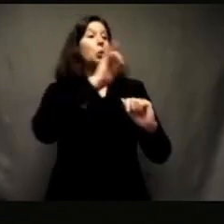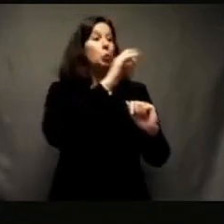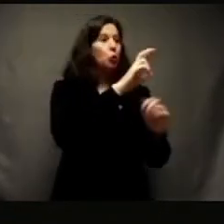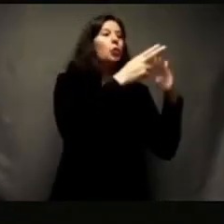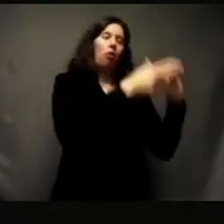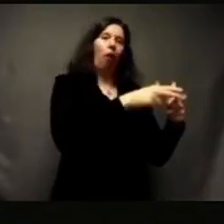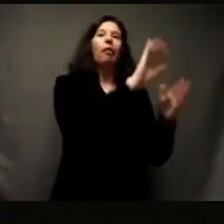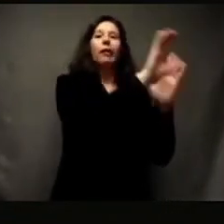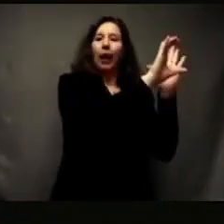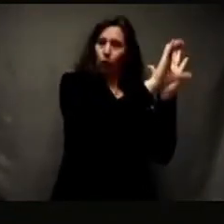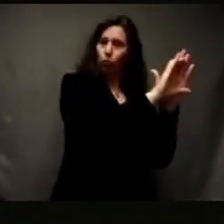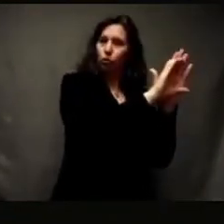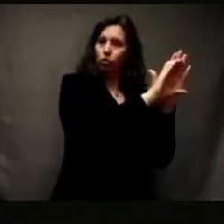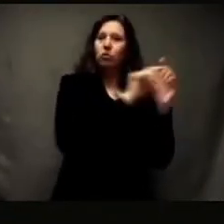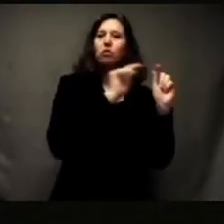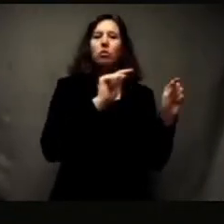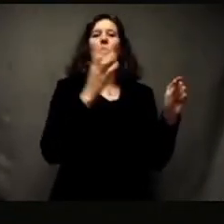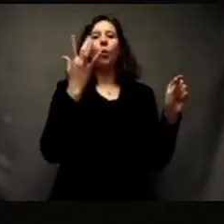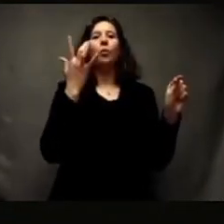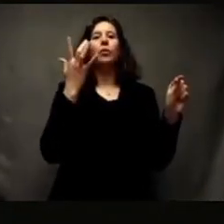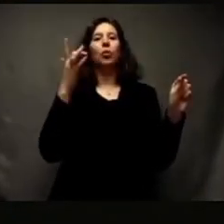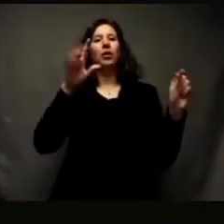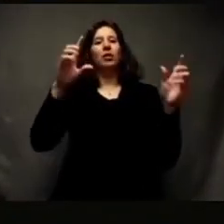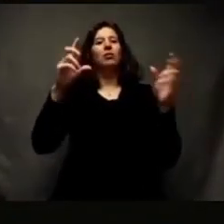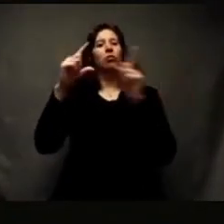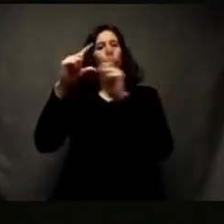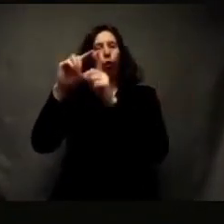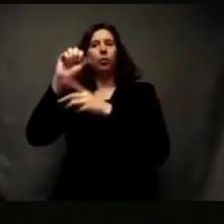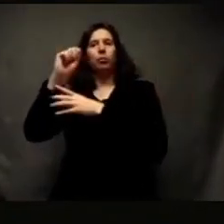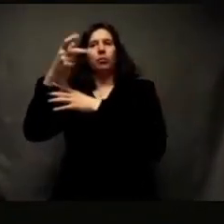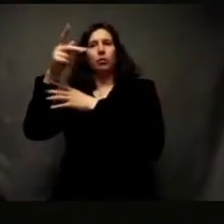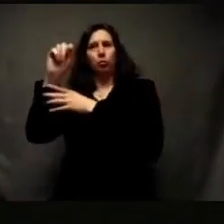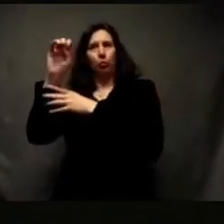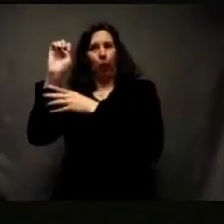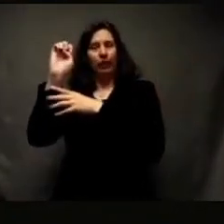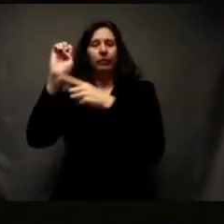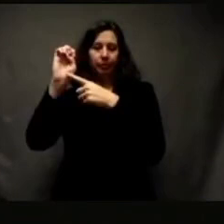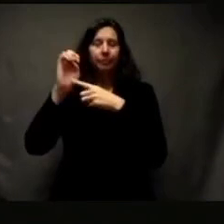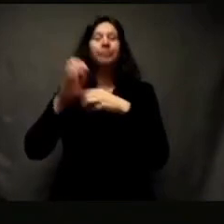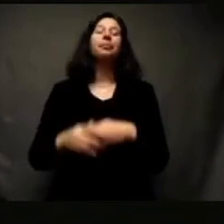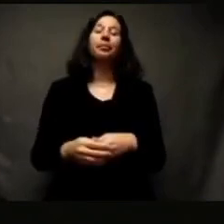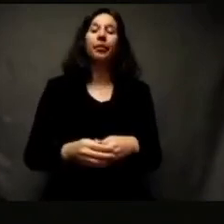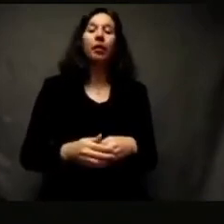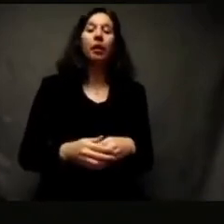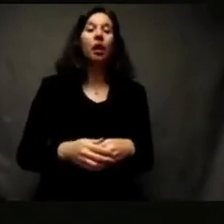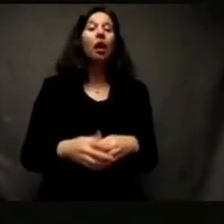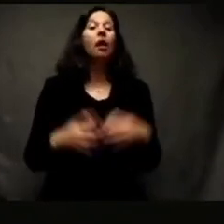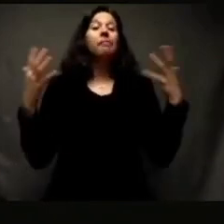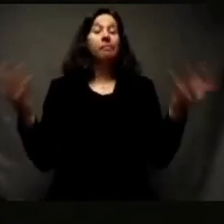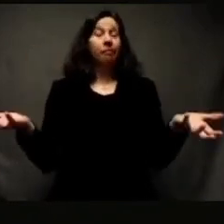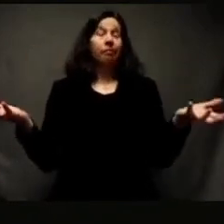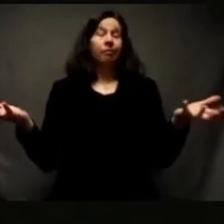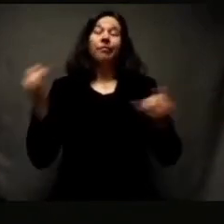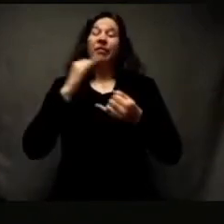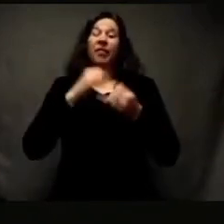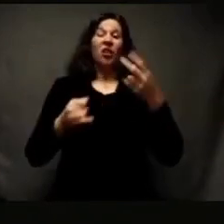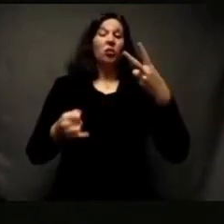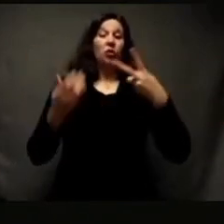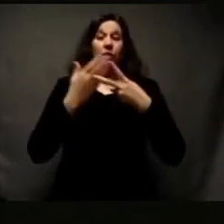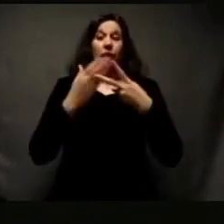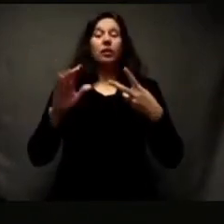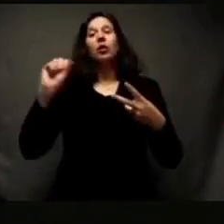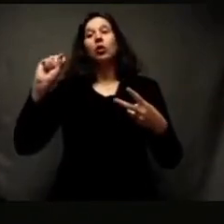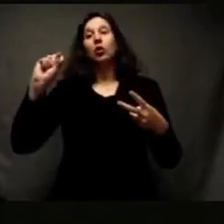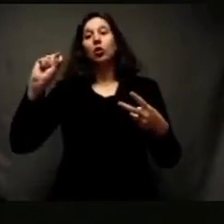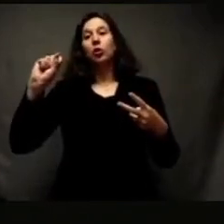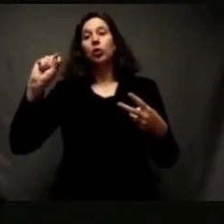this case. Yeah, and so then the final two things, as always, and of course, Scratch does a